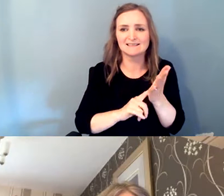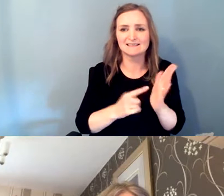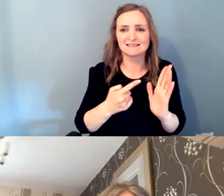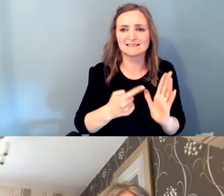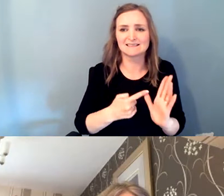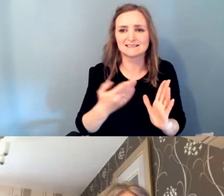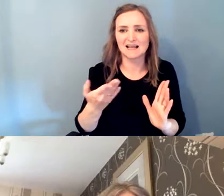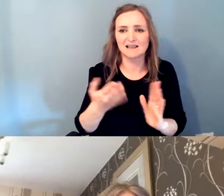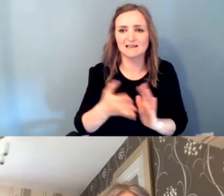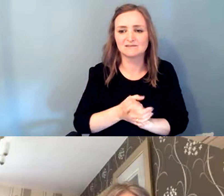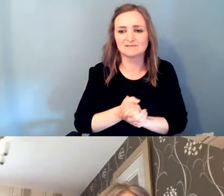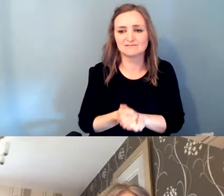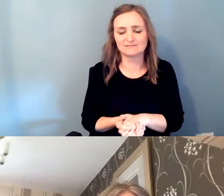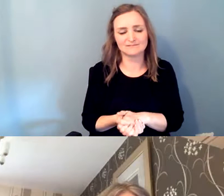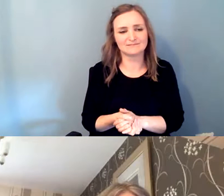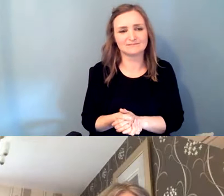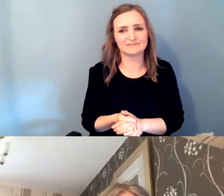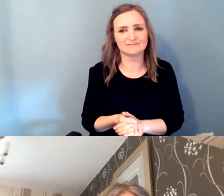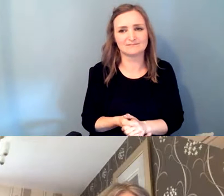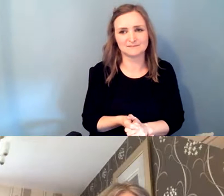in, Stella.